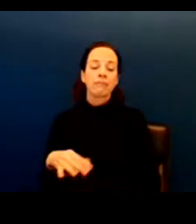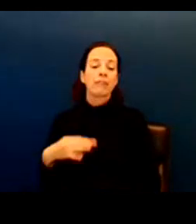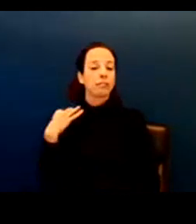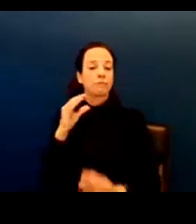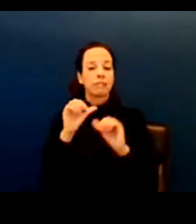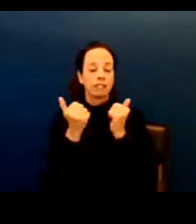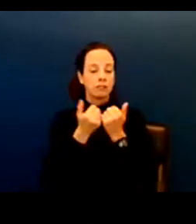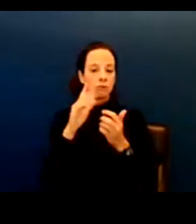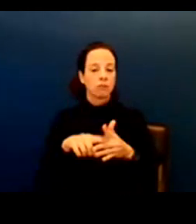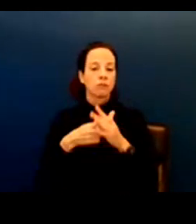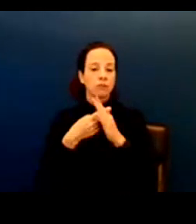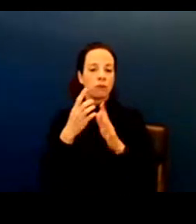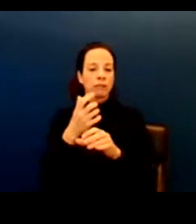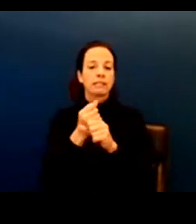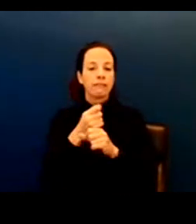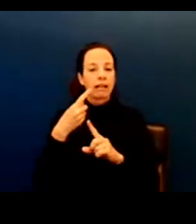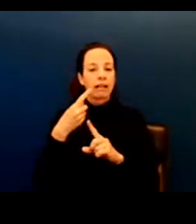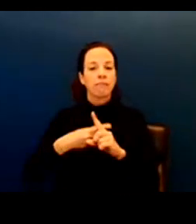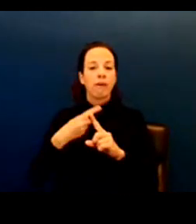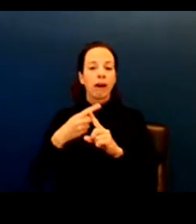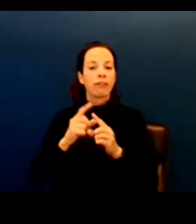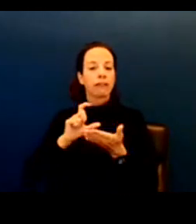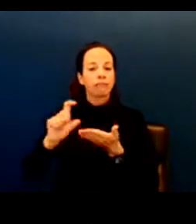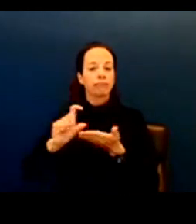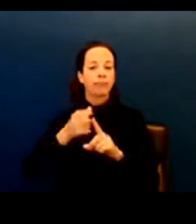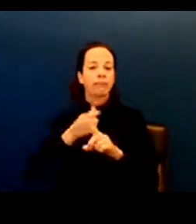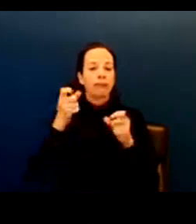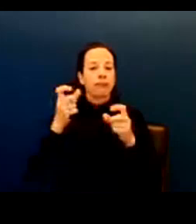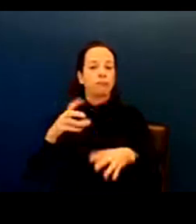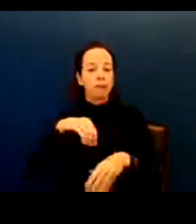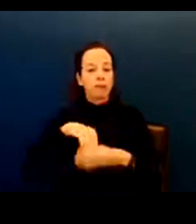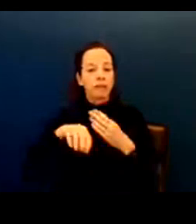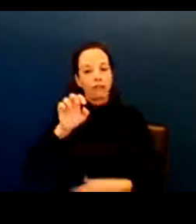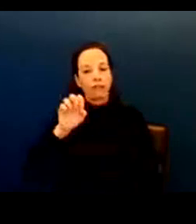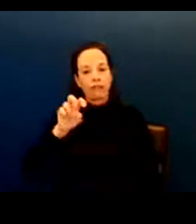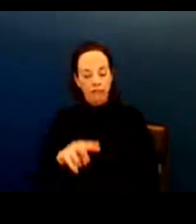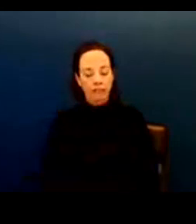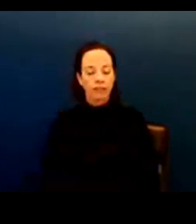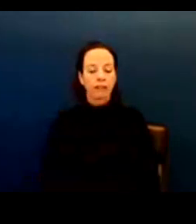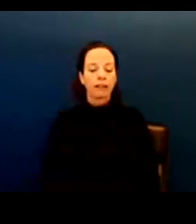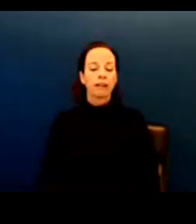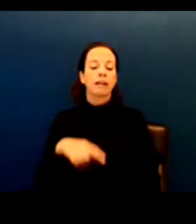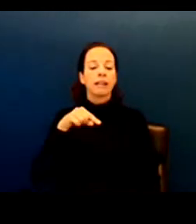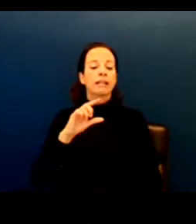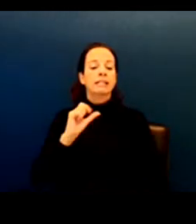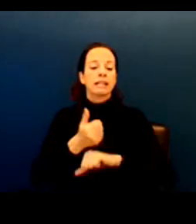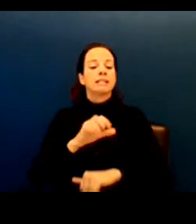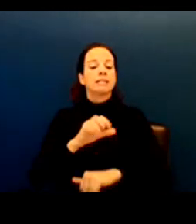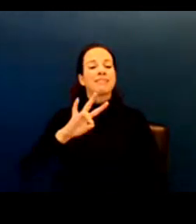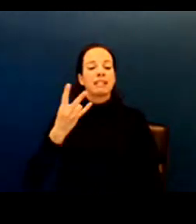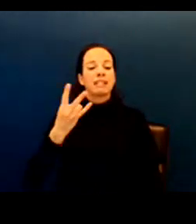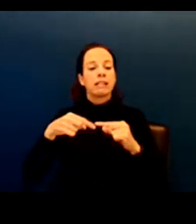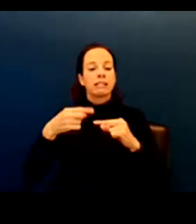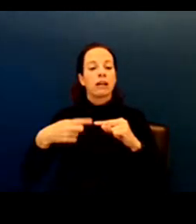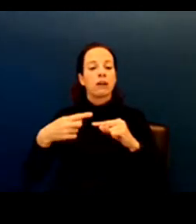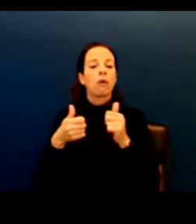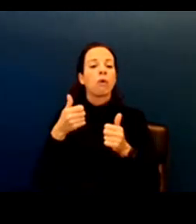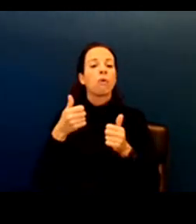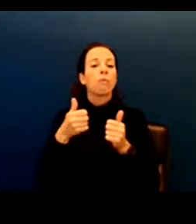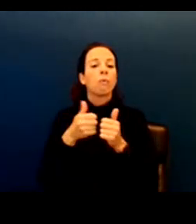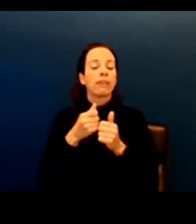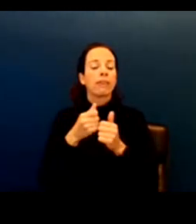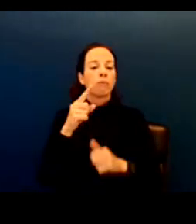will begin receiving monthly disbursements from the Controller in November. This marks the 7th cycle which 100% funding eligibility